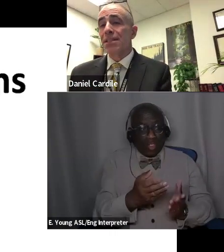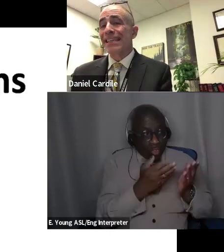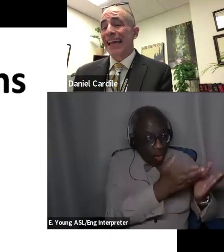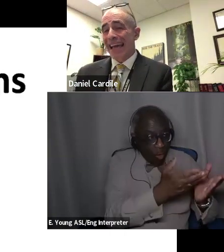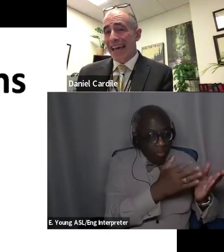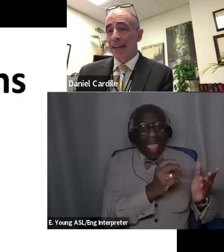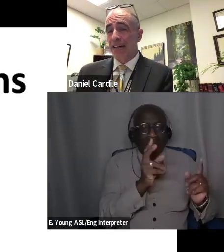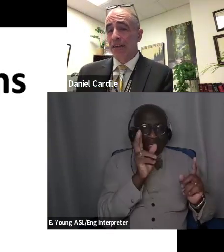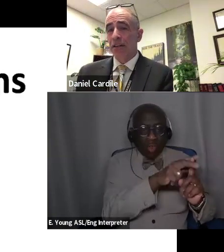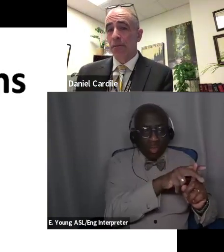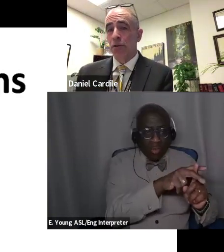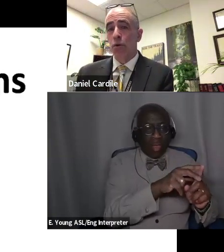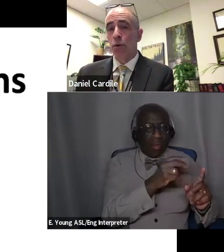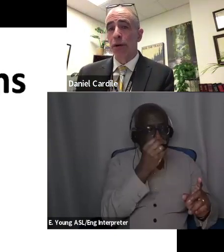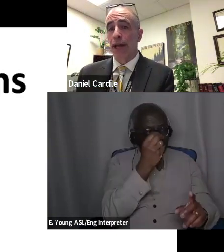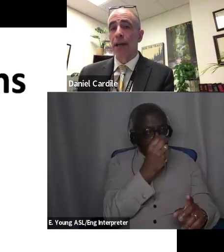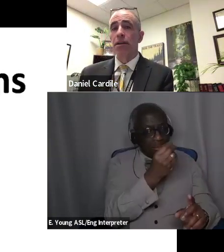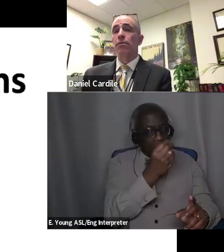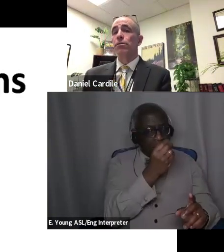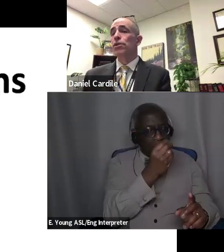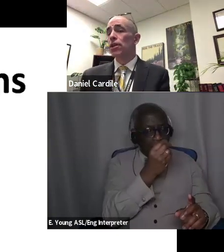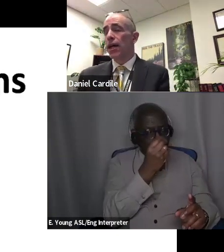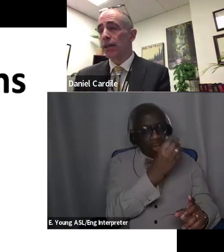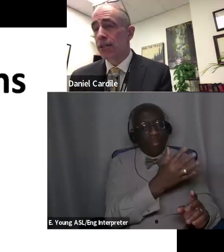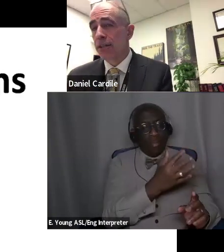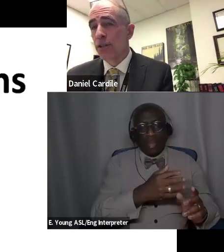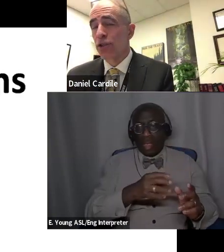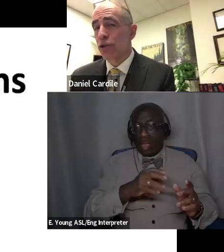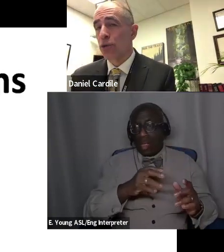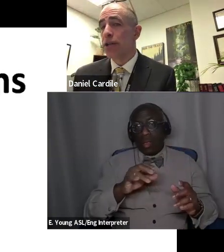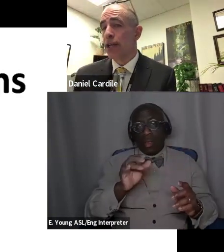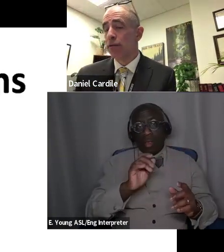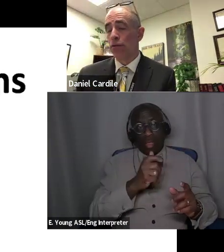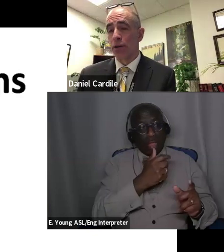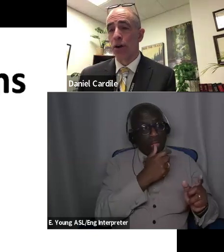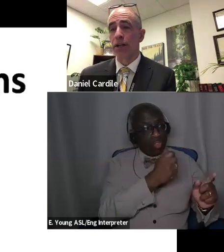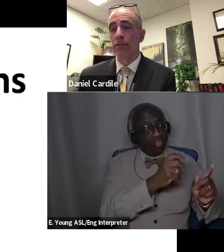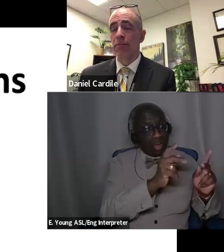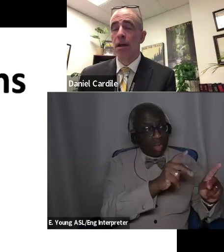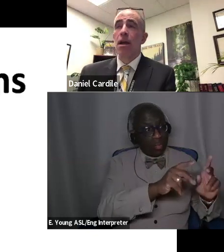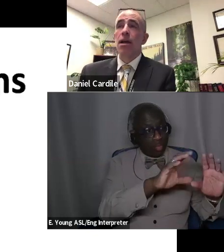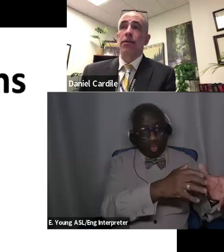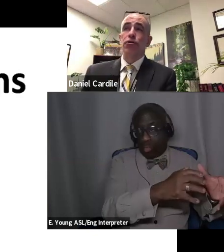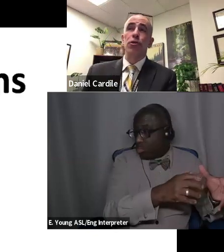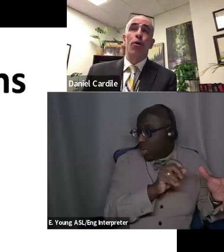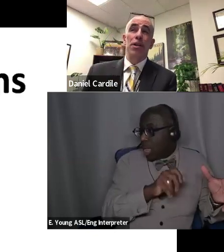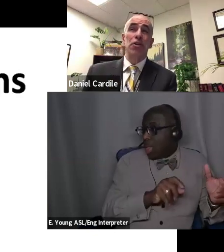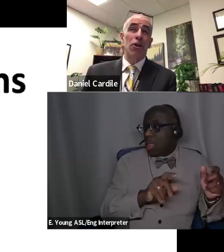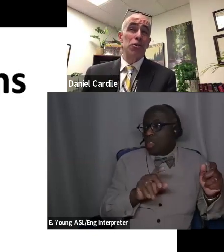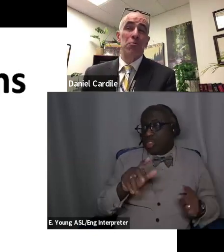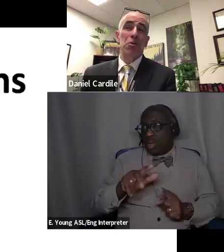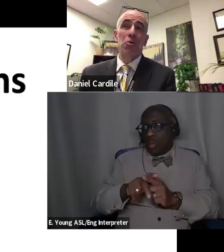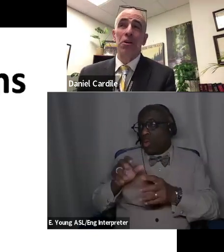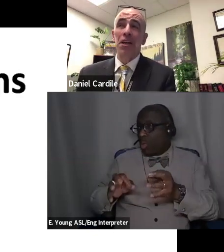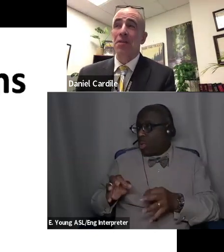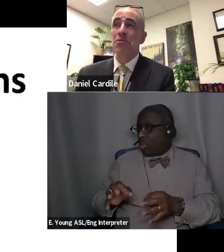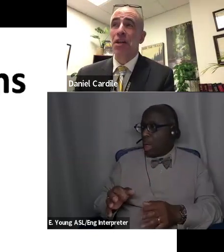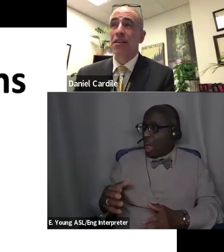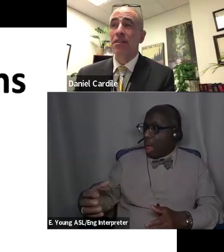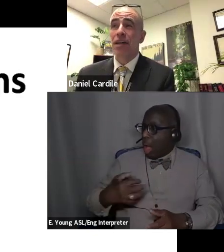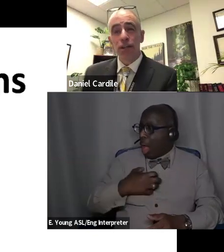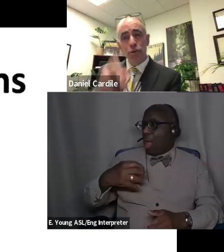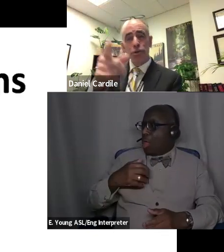Interested parties can come to court and object to the need for a guardian. Interested parties can also come to court